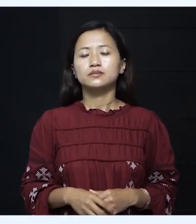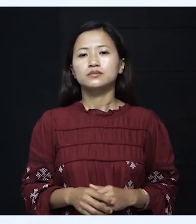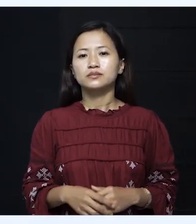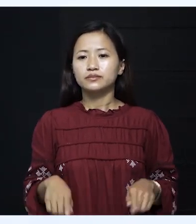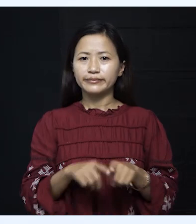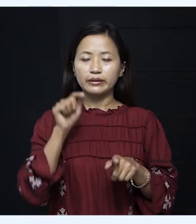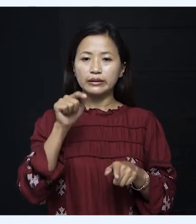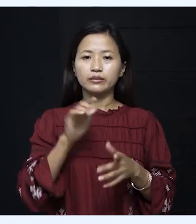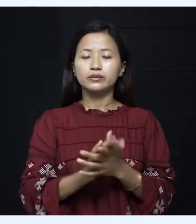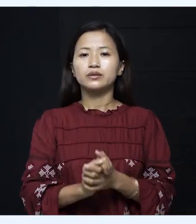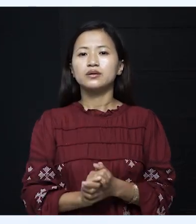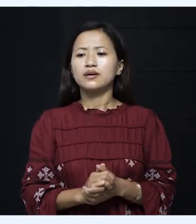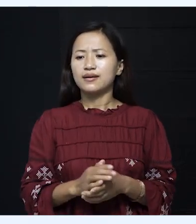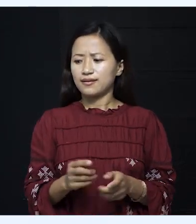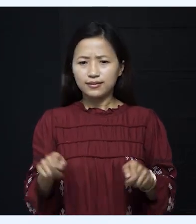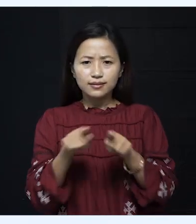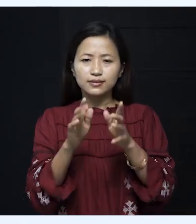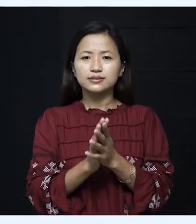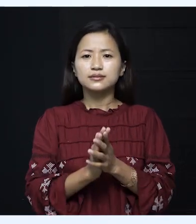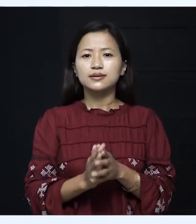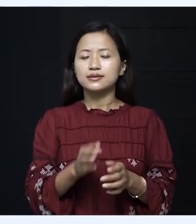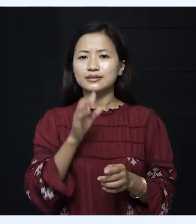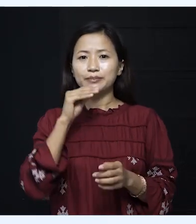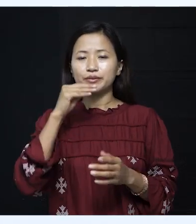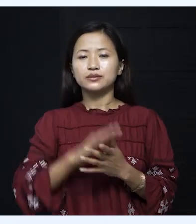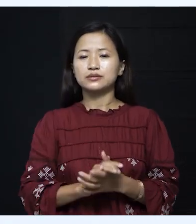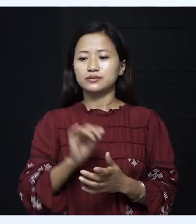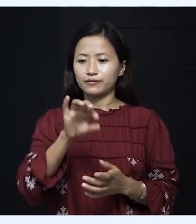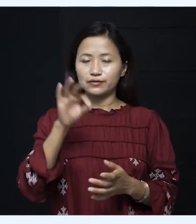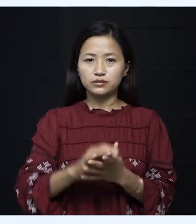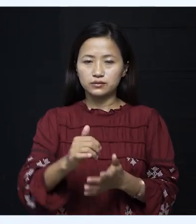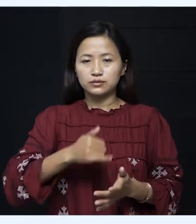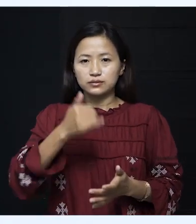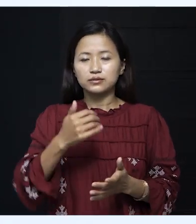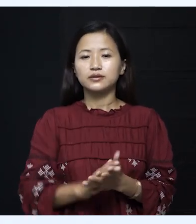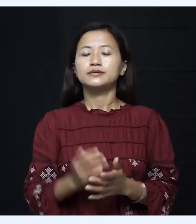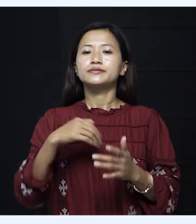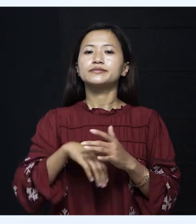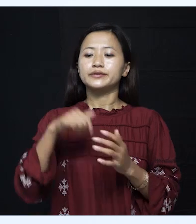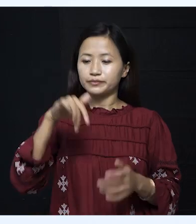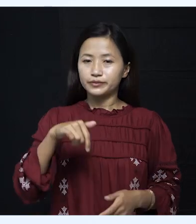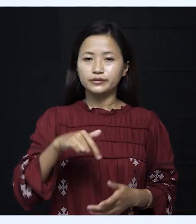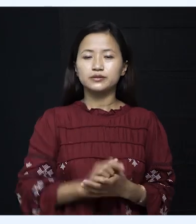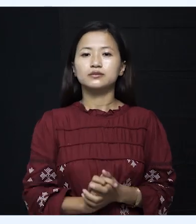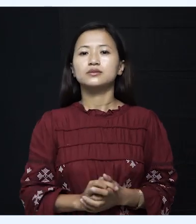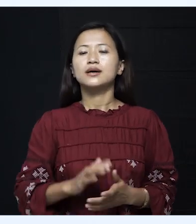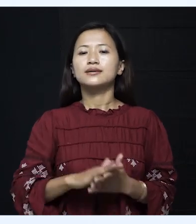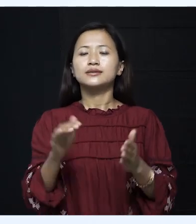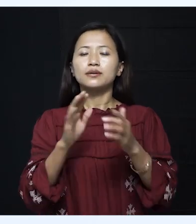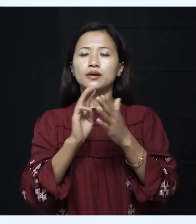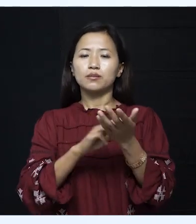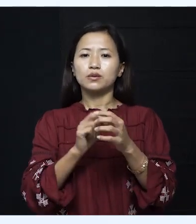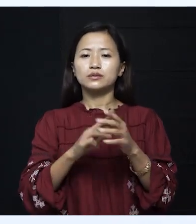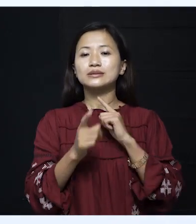And you, as a speaker, you will always find yourself in the present, that is also at the moment